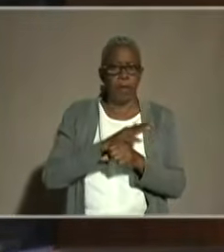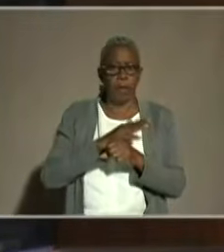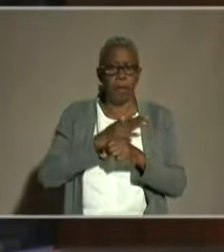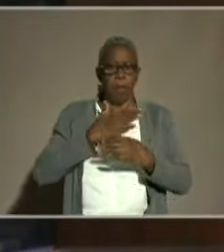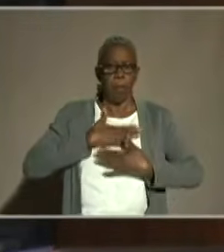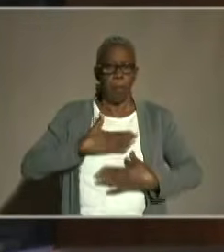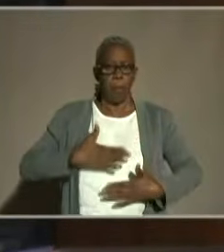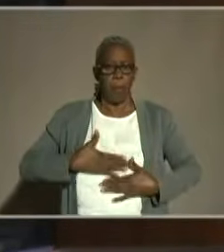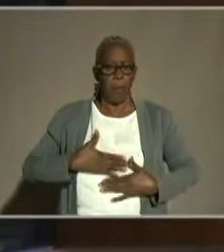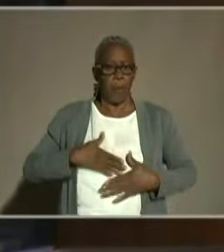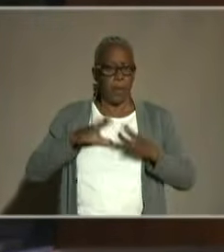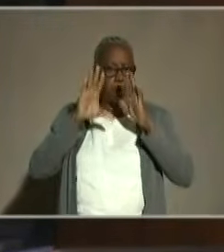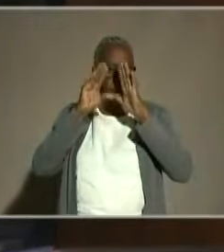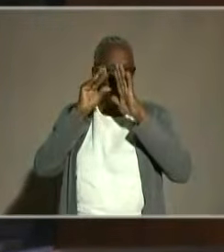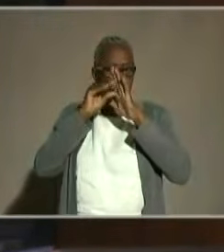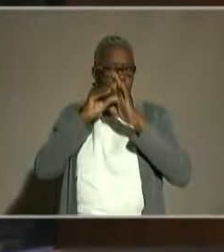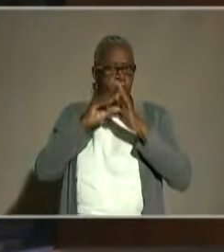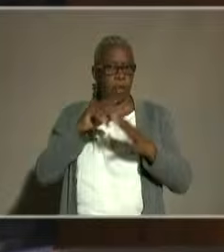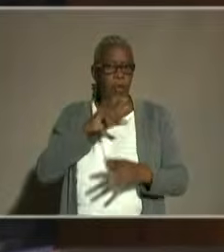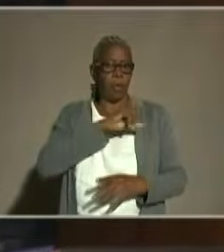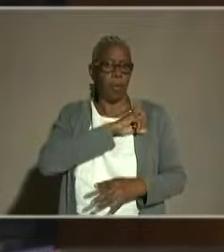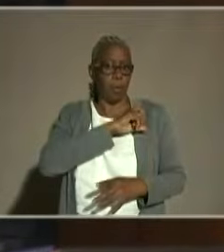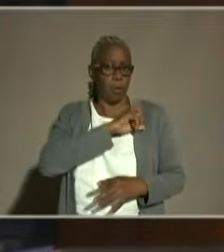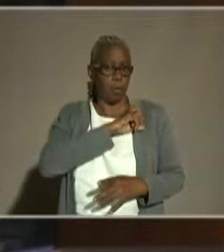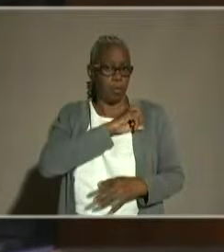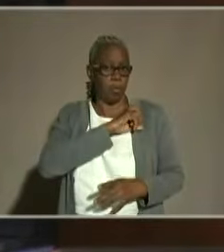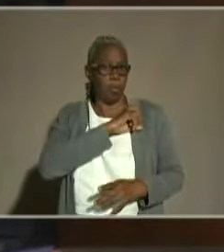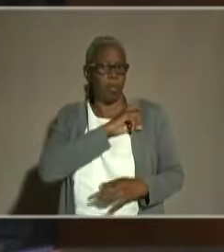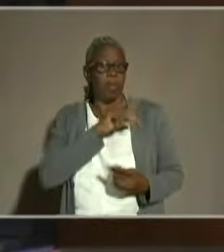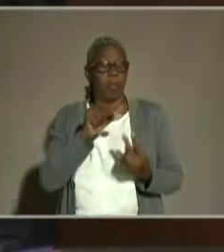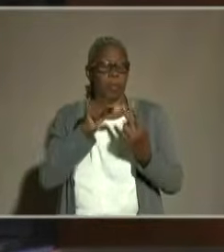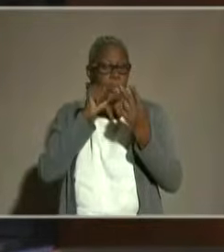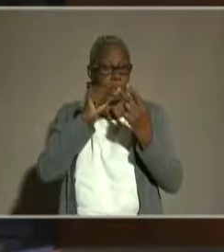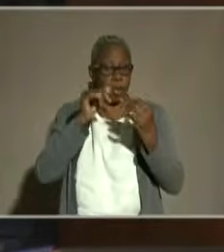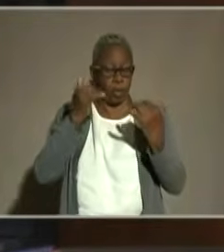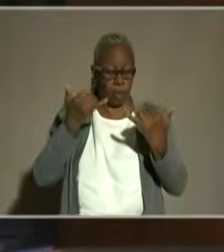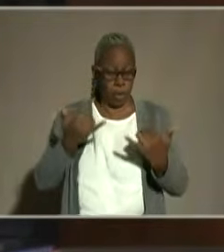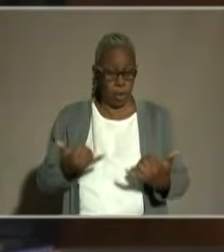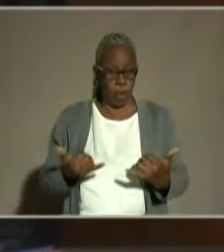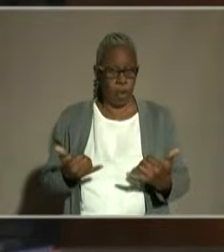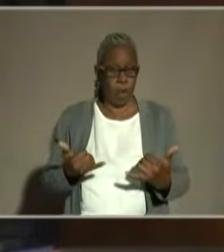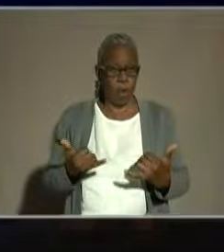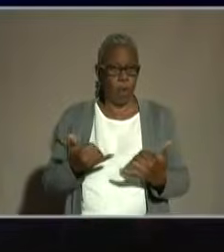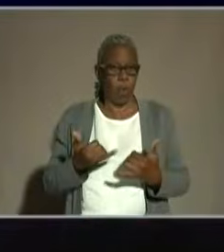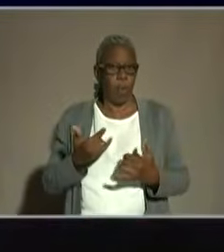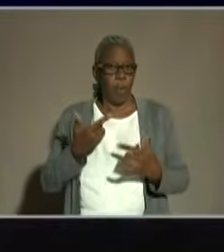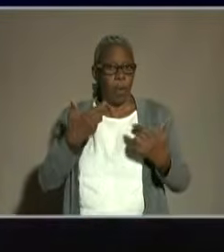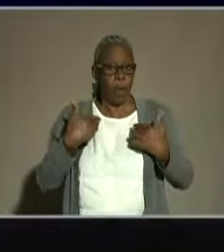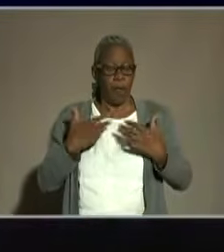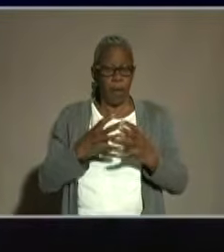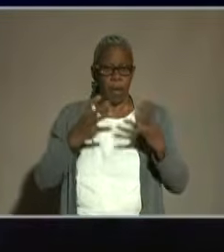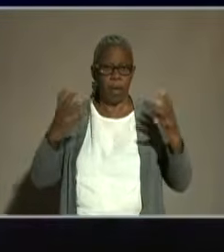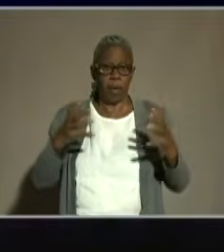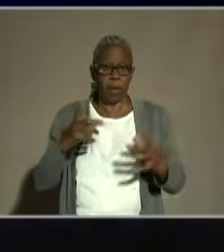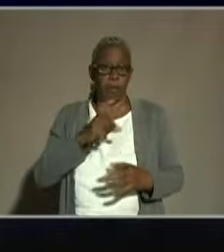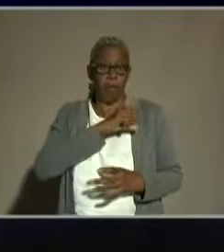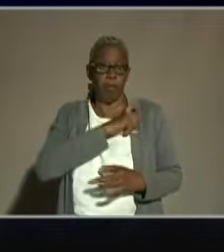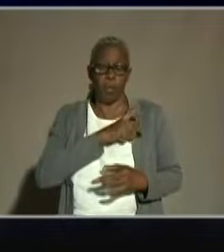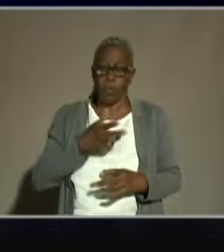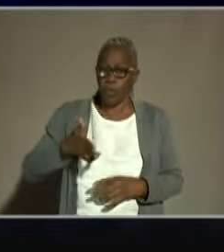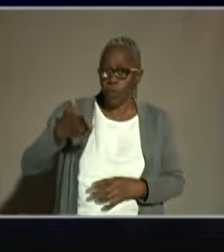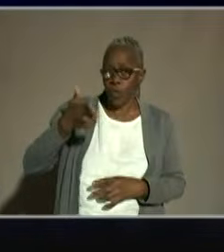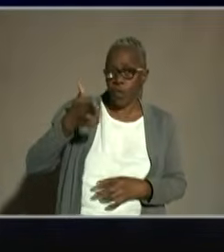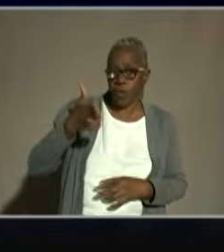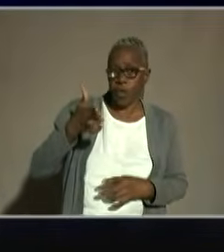police officers, even more so now given the increase in fatal police shootings. Will this be something that